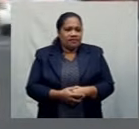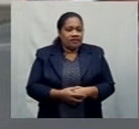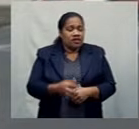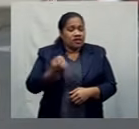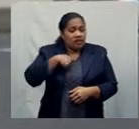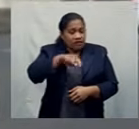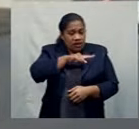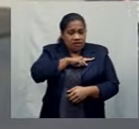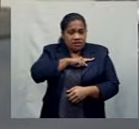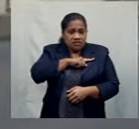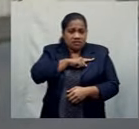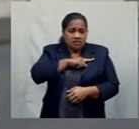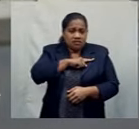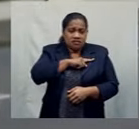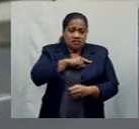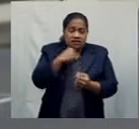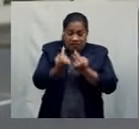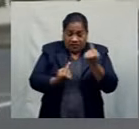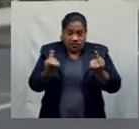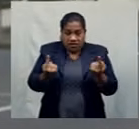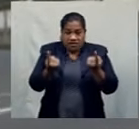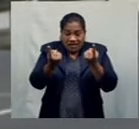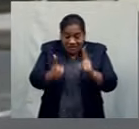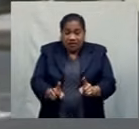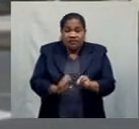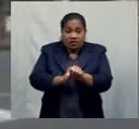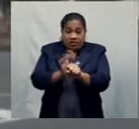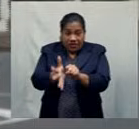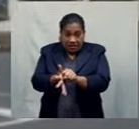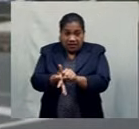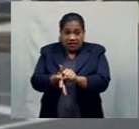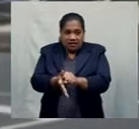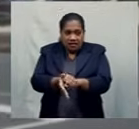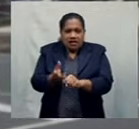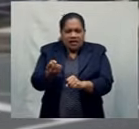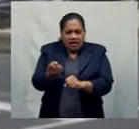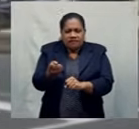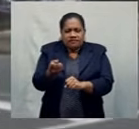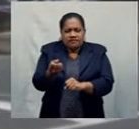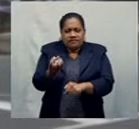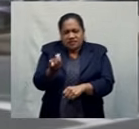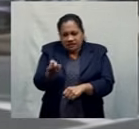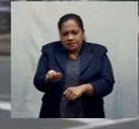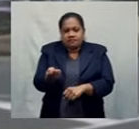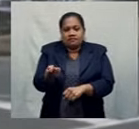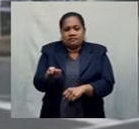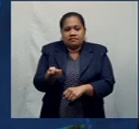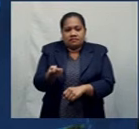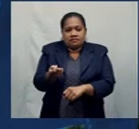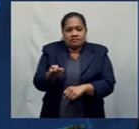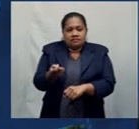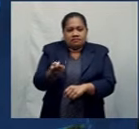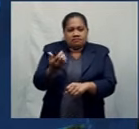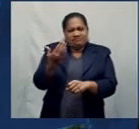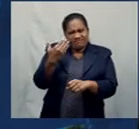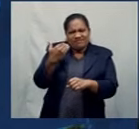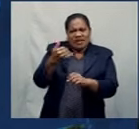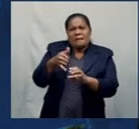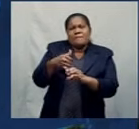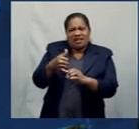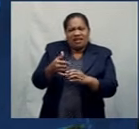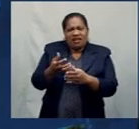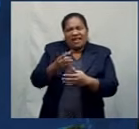A good number of individuals who have died from COVID-19 had some sort of pre-existing non-COVID medical